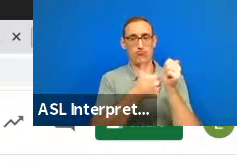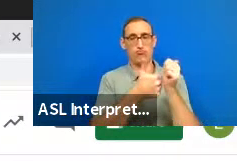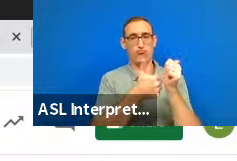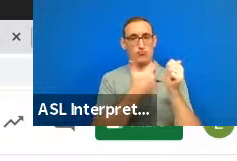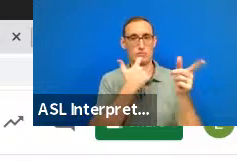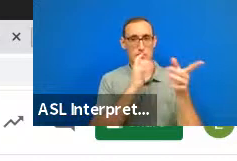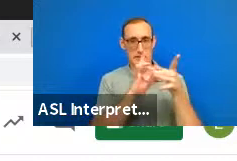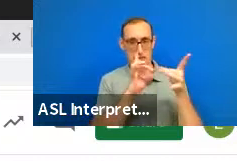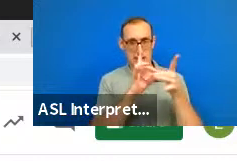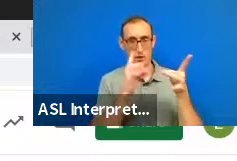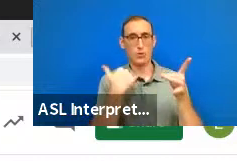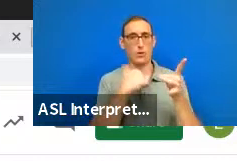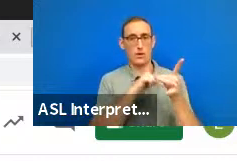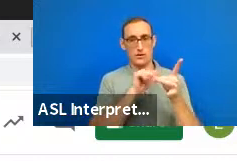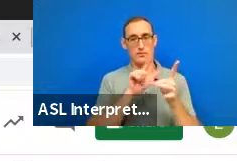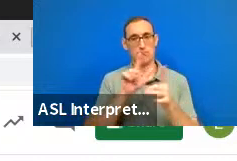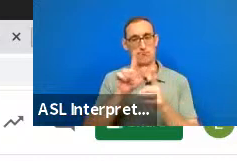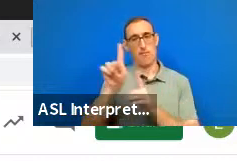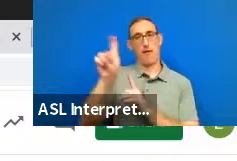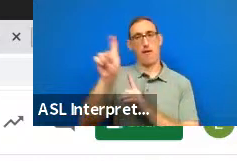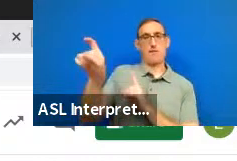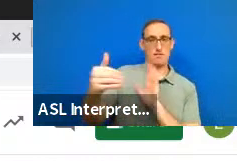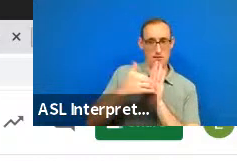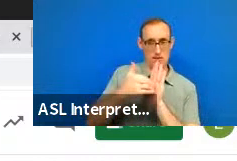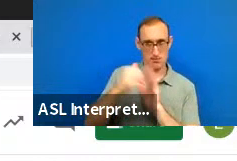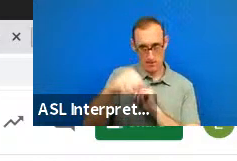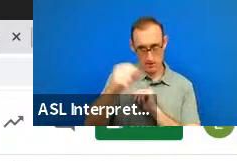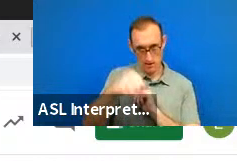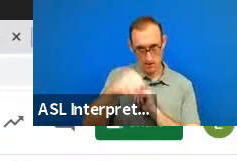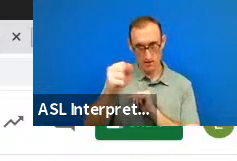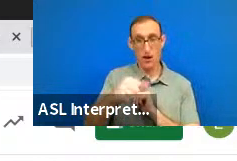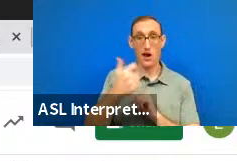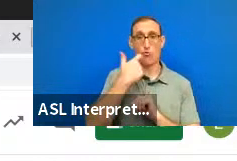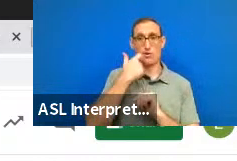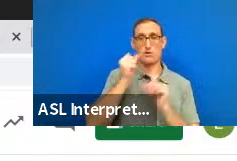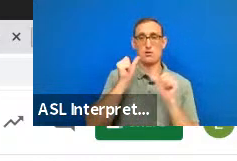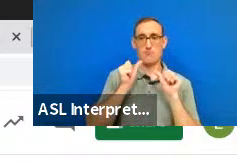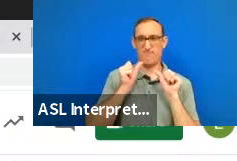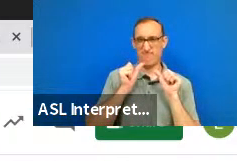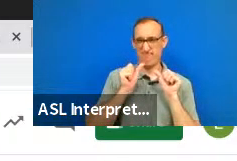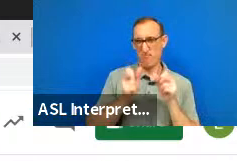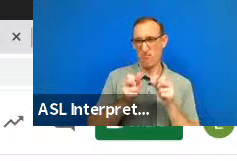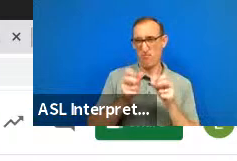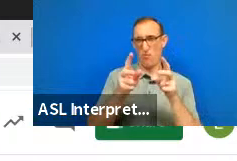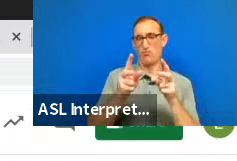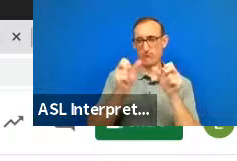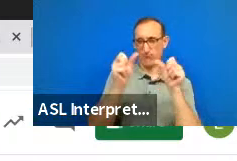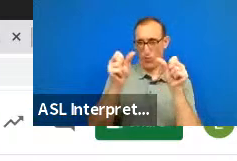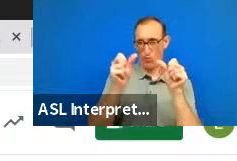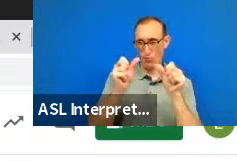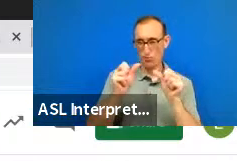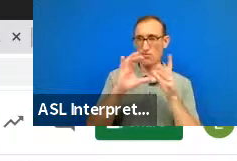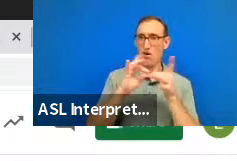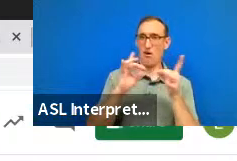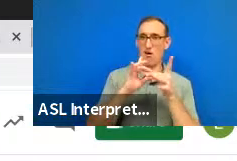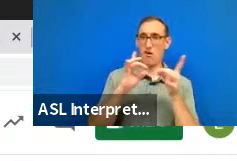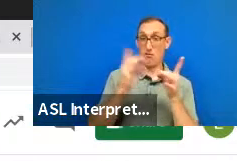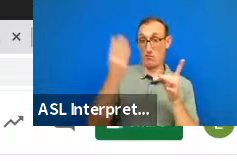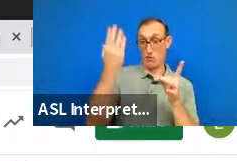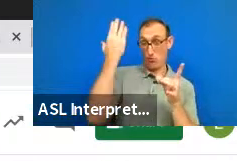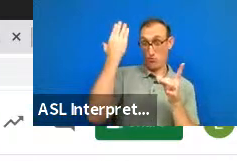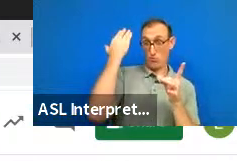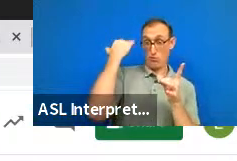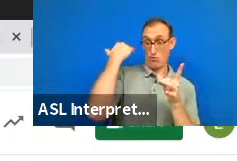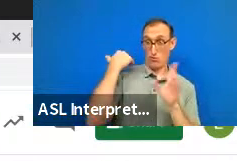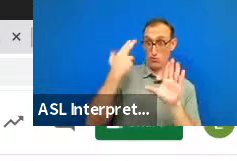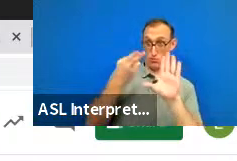think I just posted a comment, which is the truth, is that I used to go, when I first joined the board, I went to